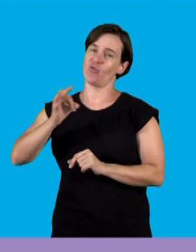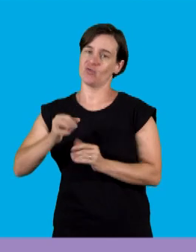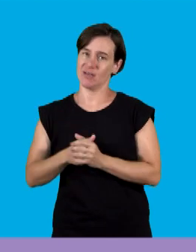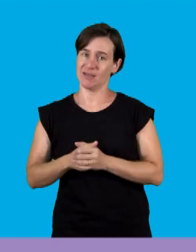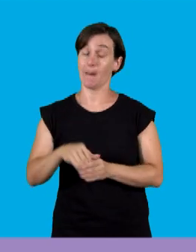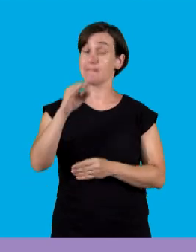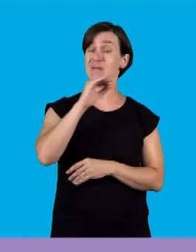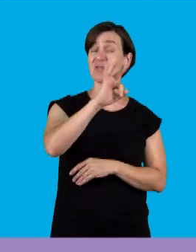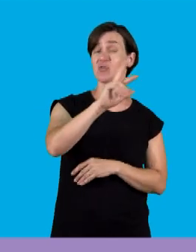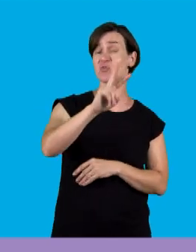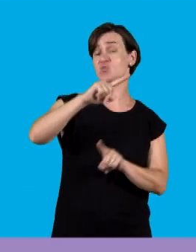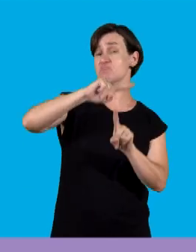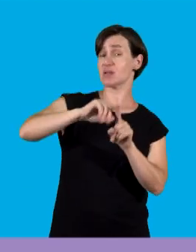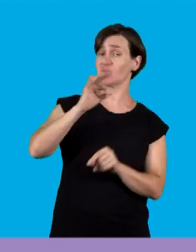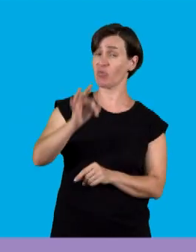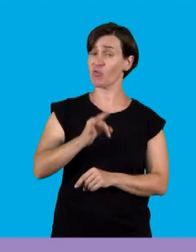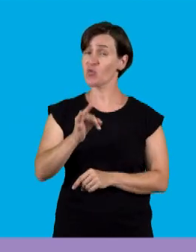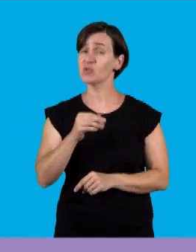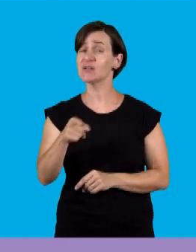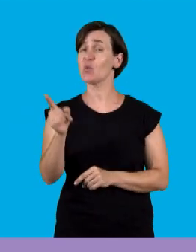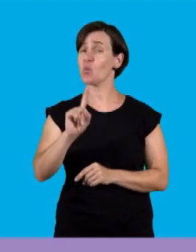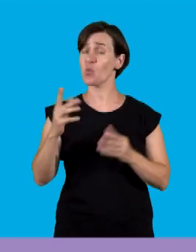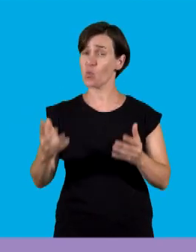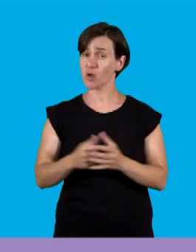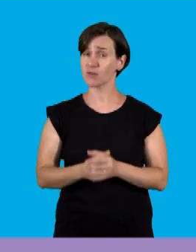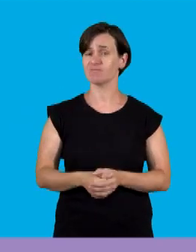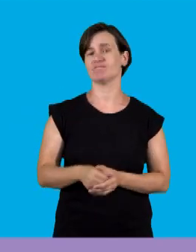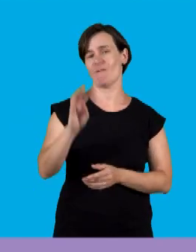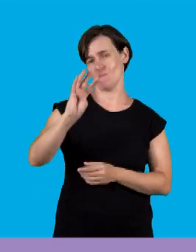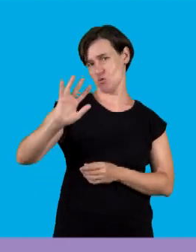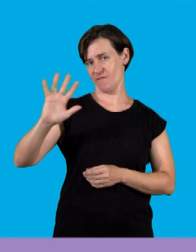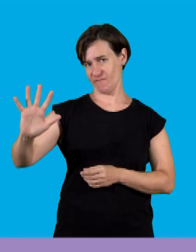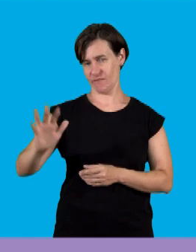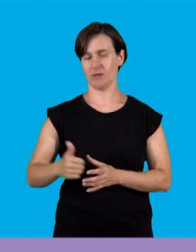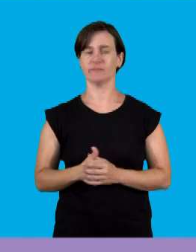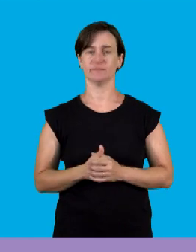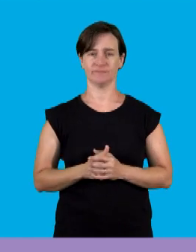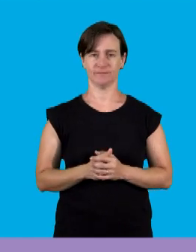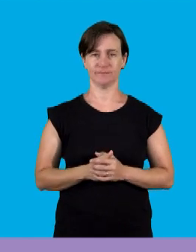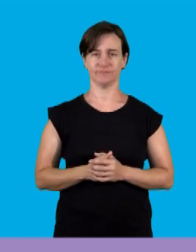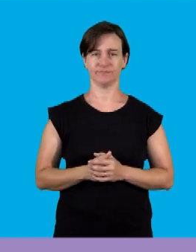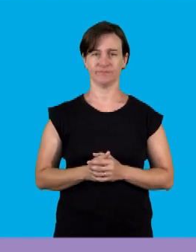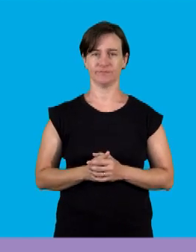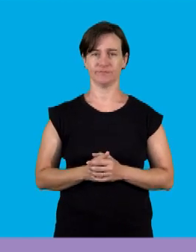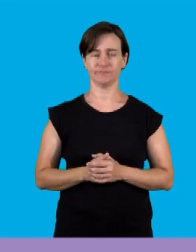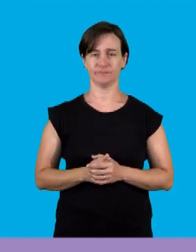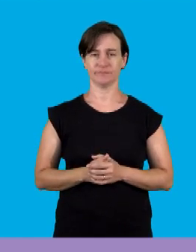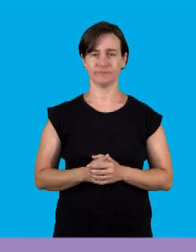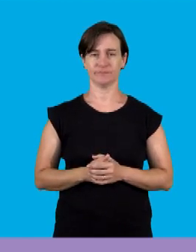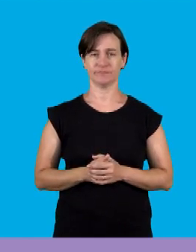next term as well. So 32 plus 13, that is going to give us a